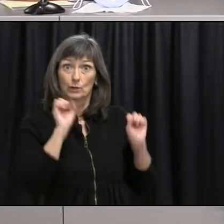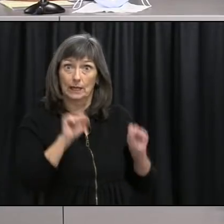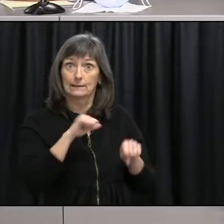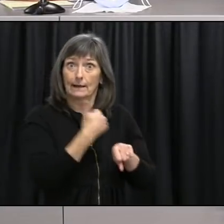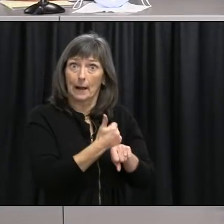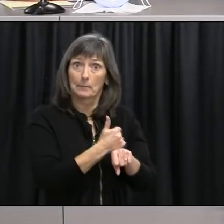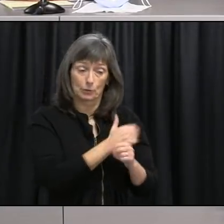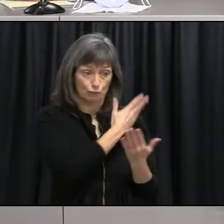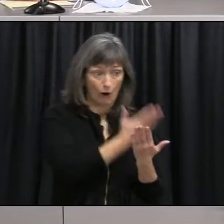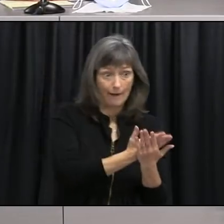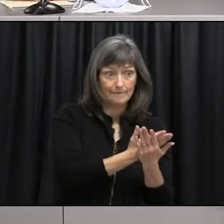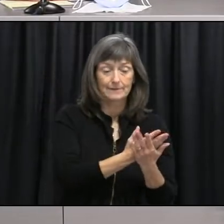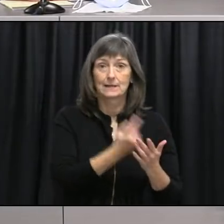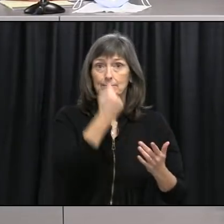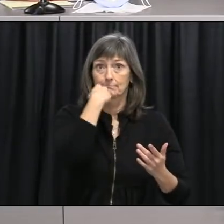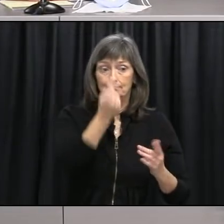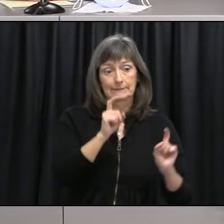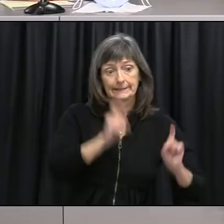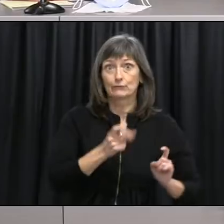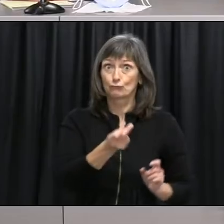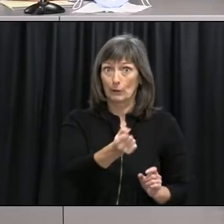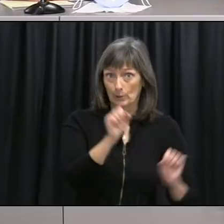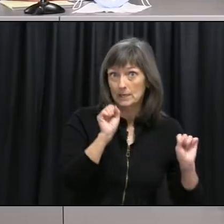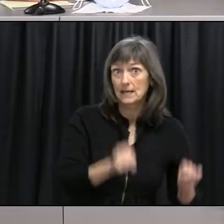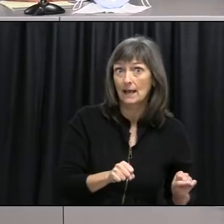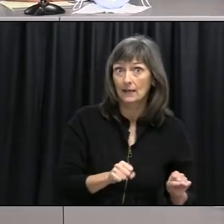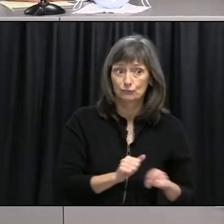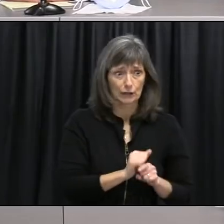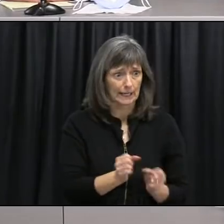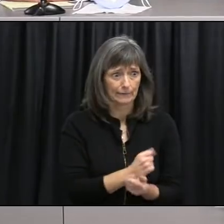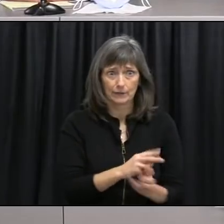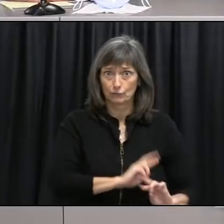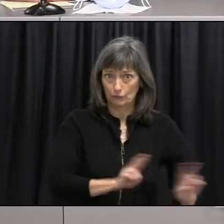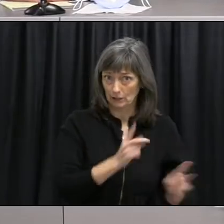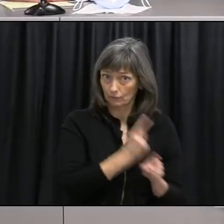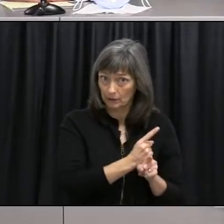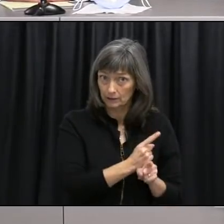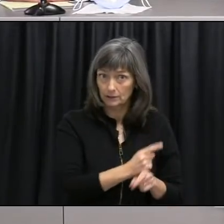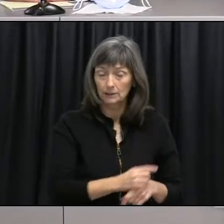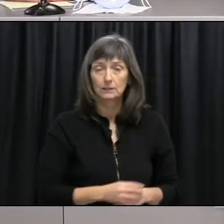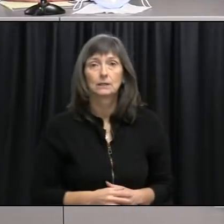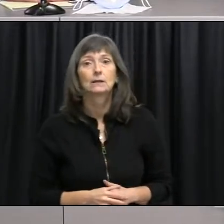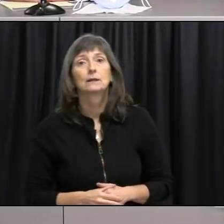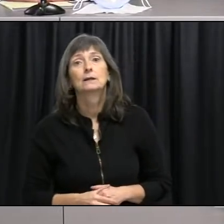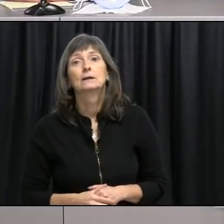at this point. So we have the testing, we have the training, all of that.